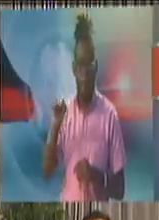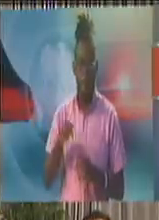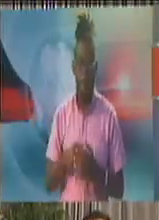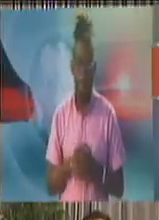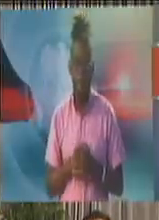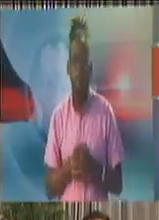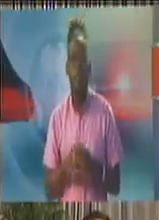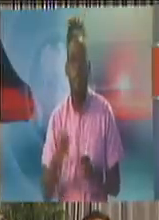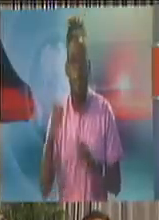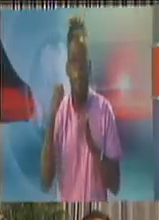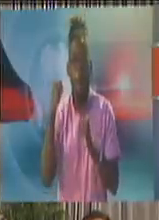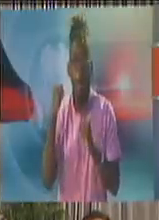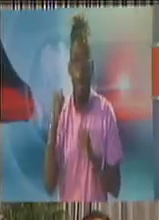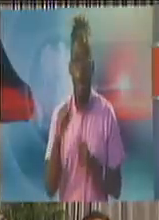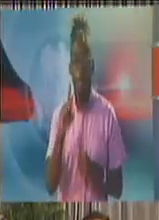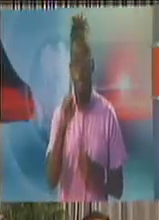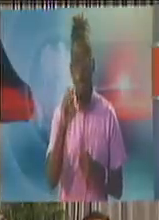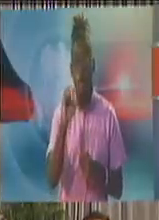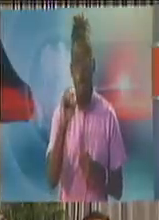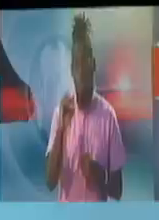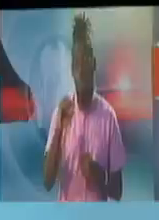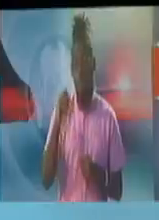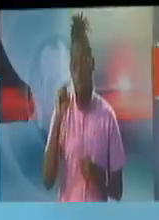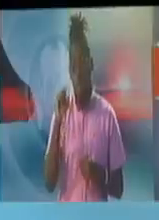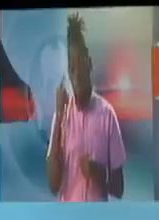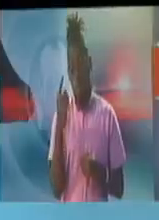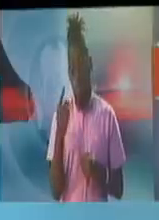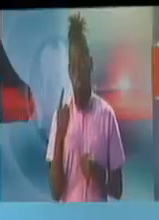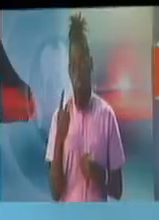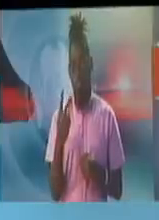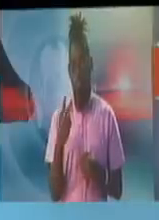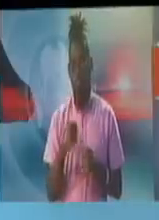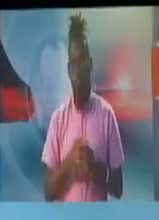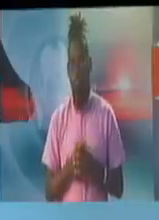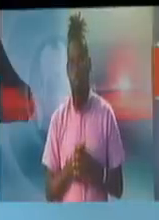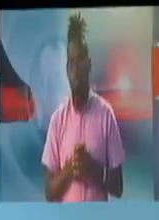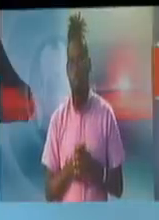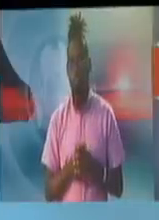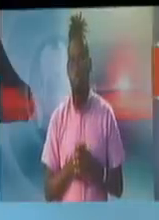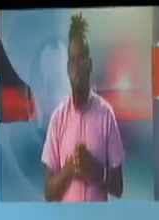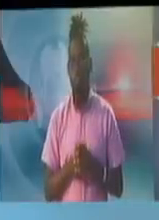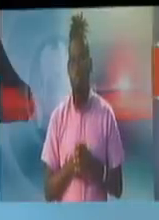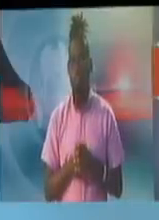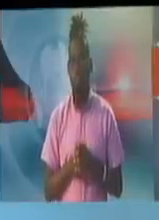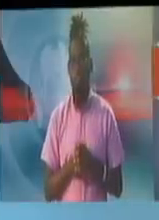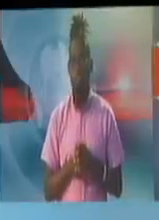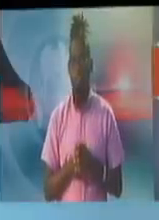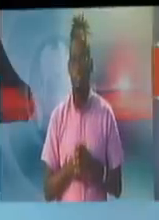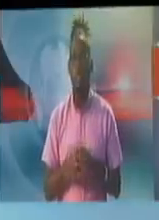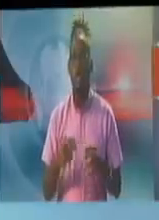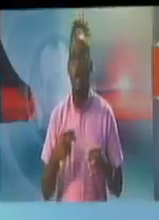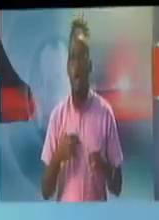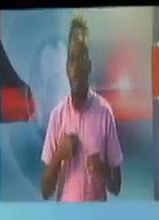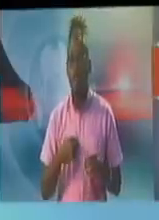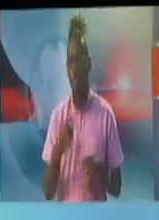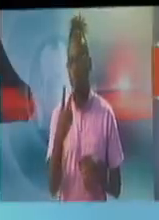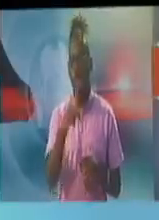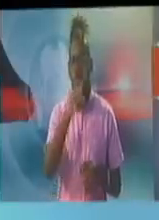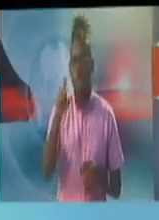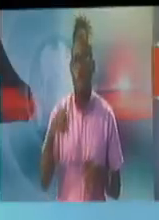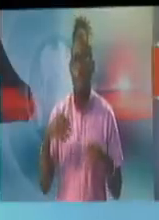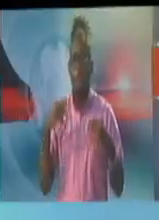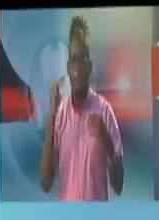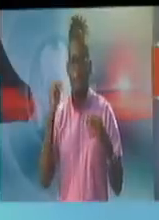Hi guys, good morning. Morning. Okay. Morning. I have two questions, one for Minister of Health and also one for